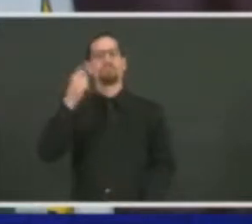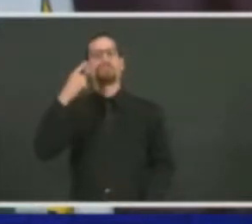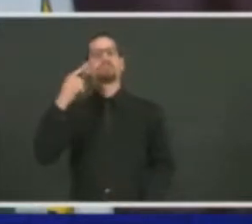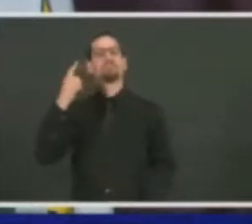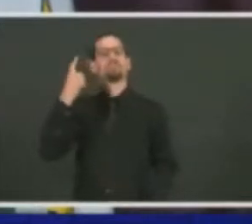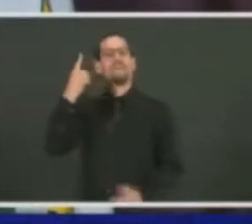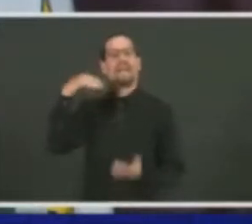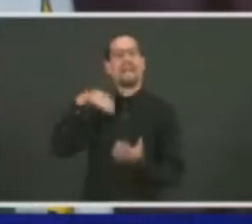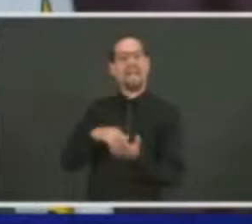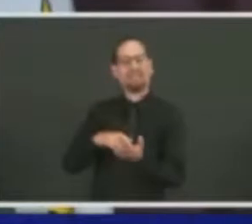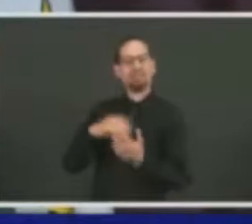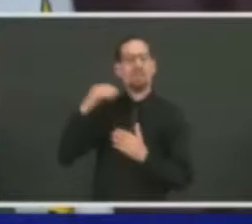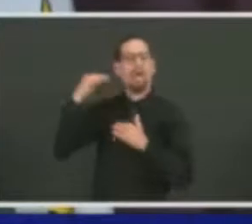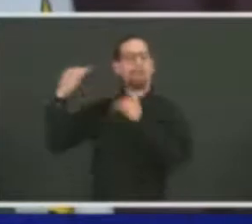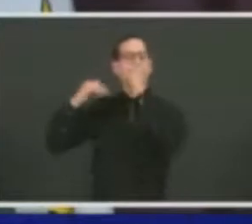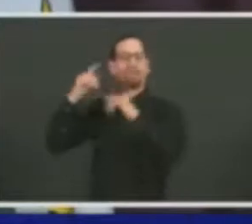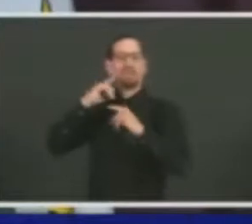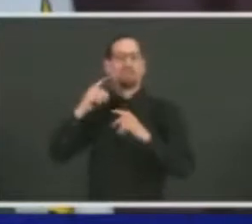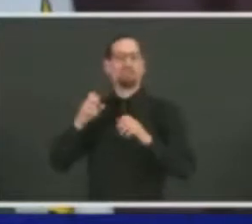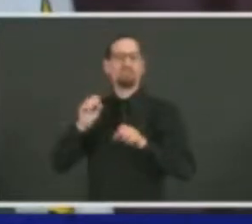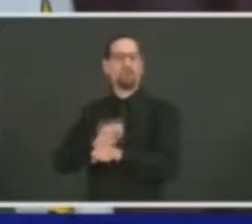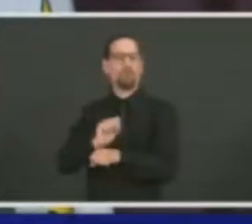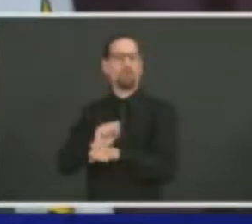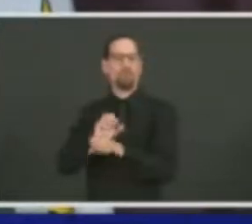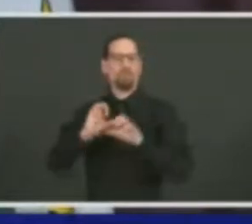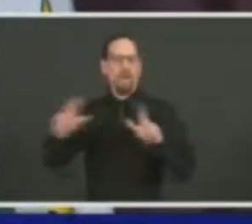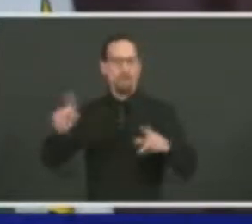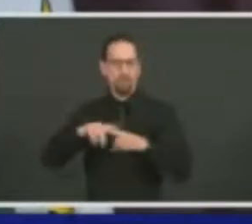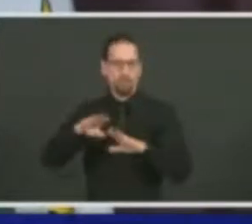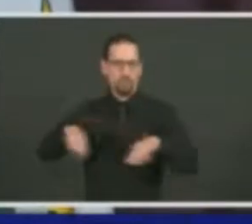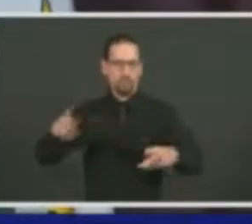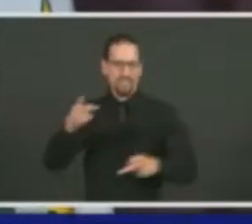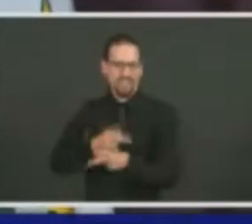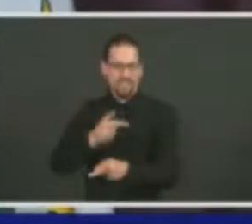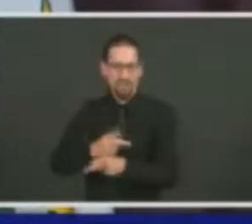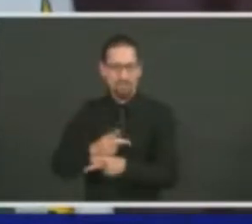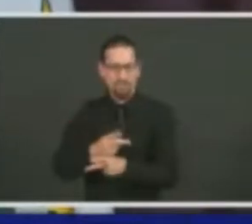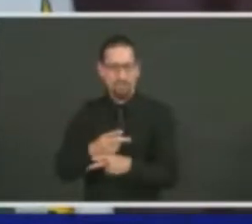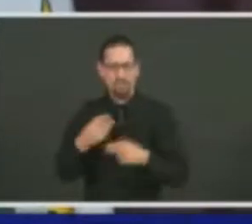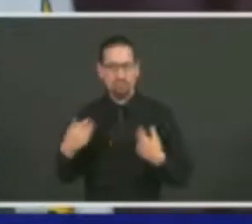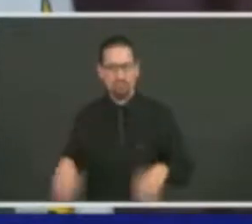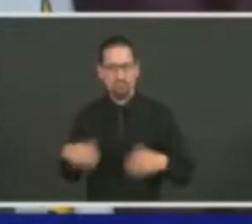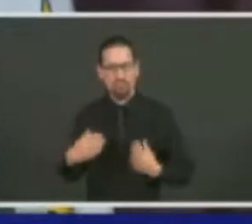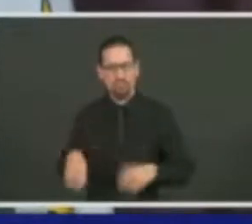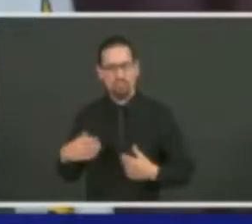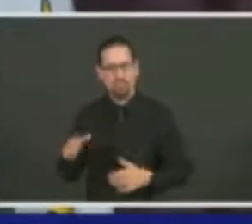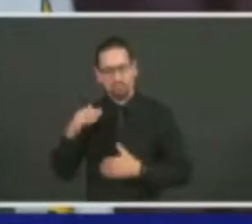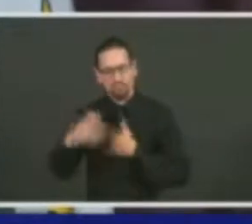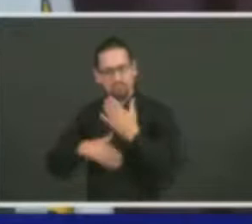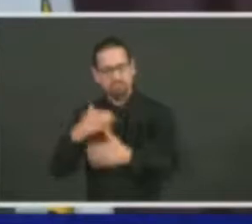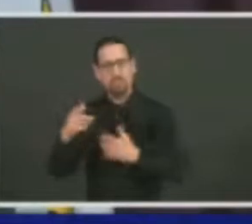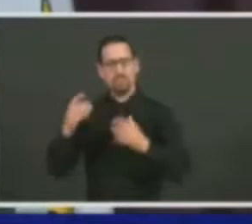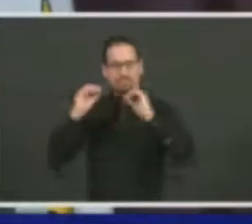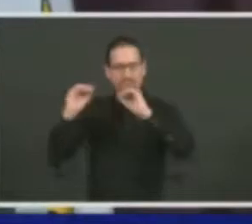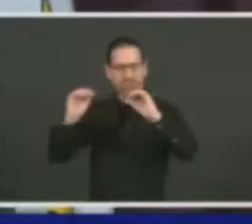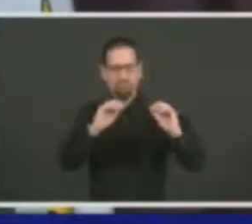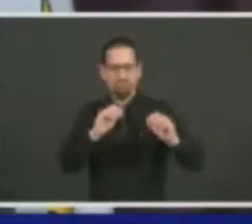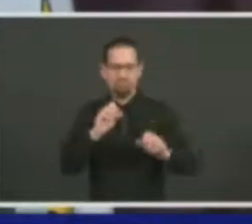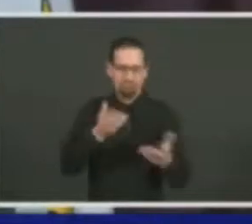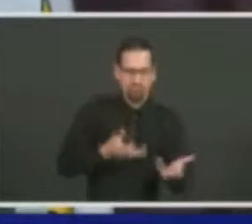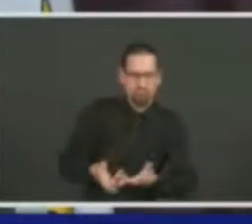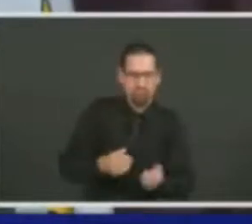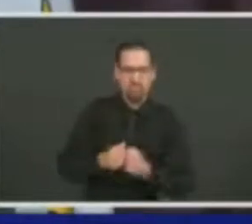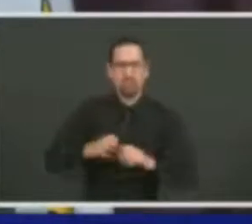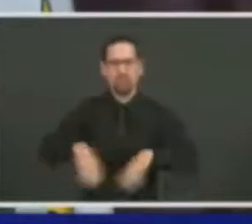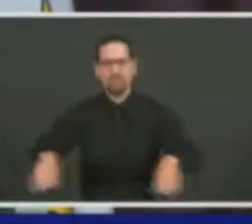months. During that entire 2-month period, over 1,000 teachers, workers, and nearly